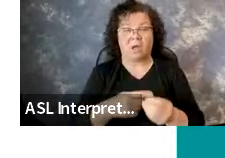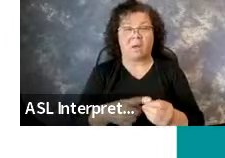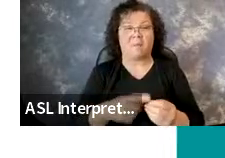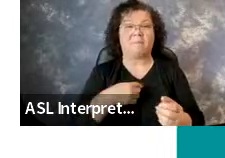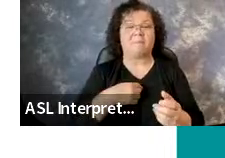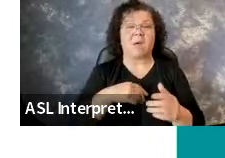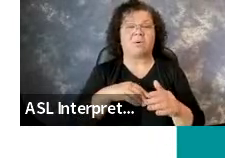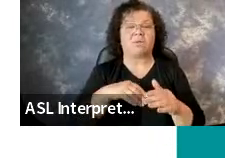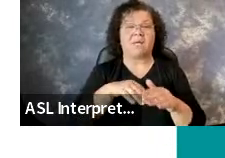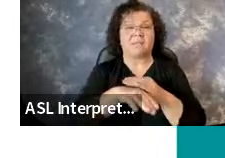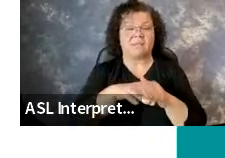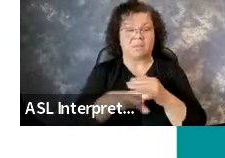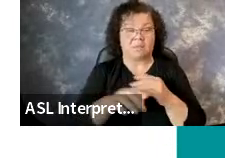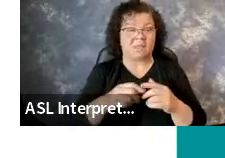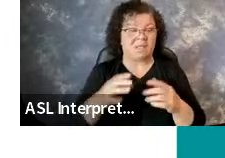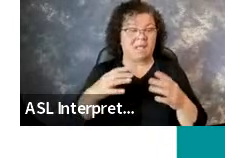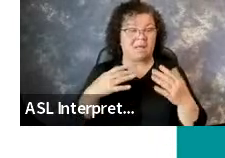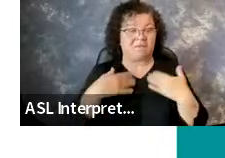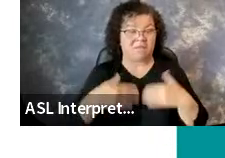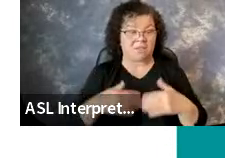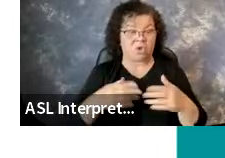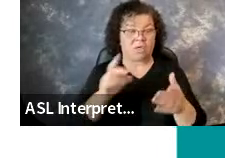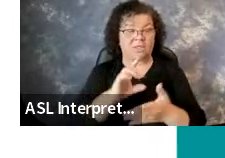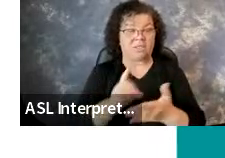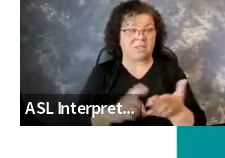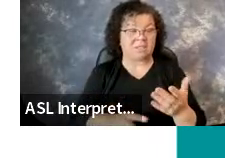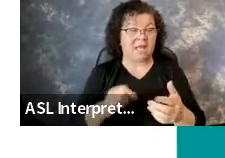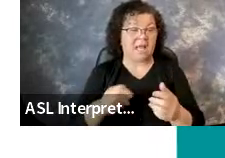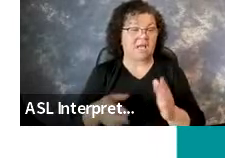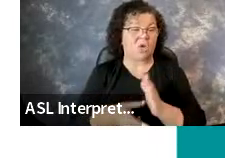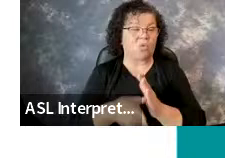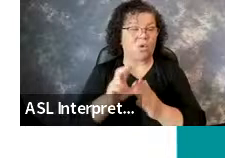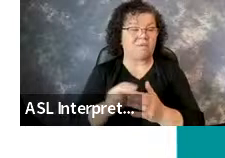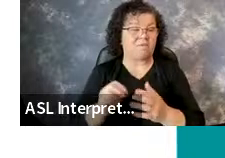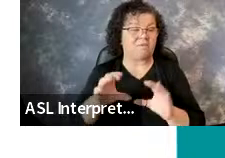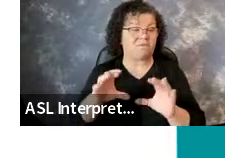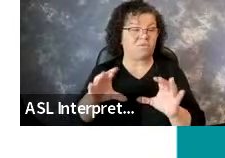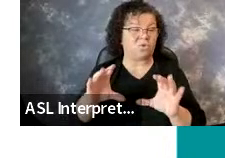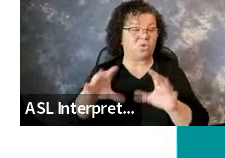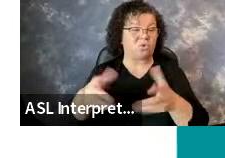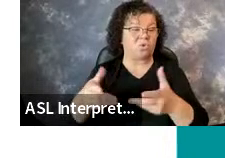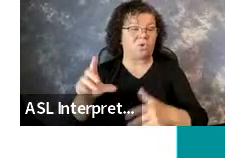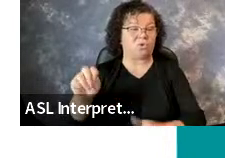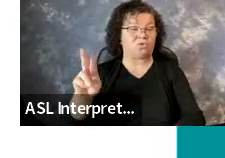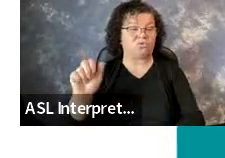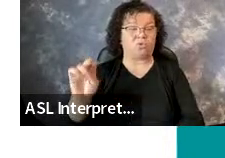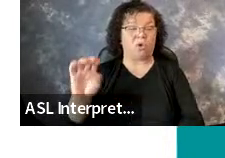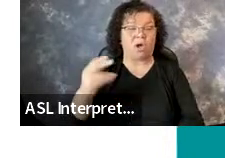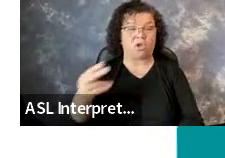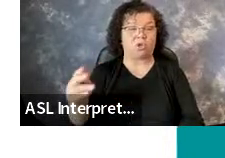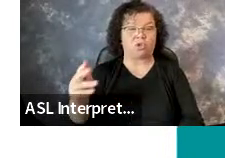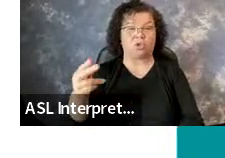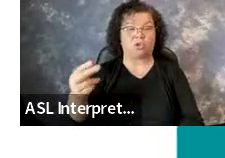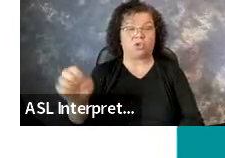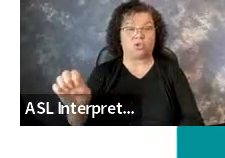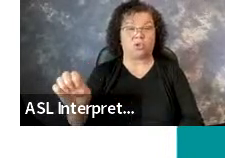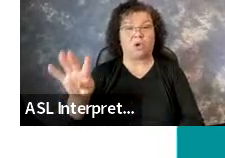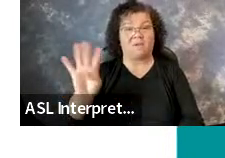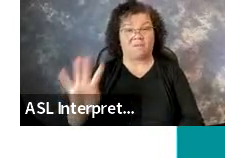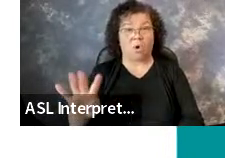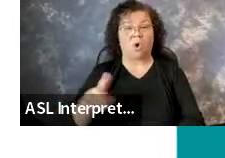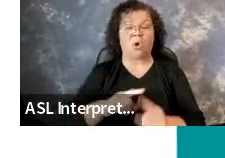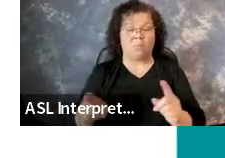and community benefits, and review and refine tranche 4. But recognizing, of course, that we can take time as we need to.